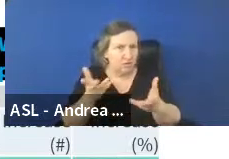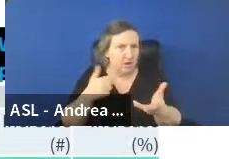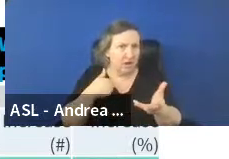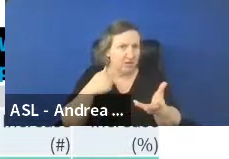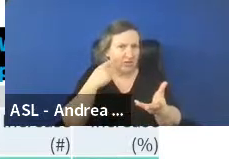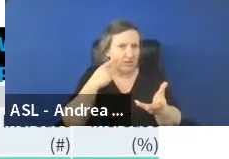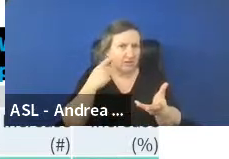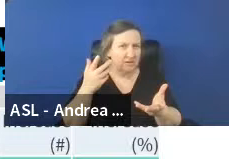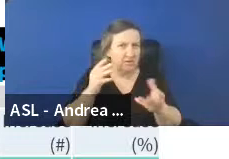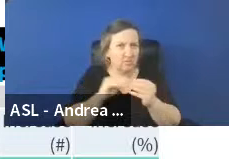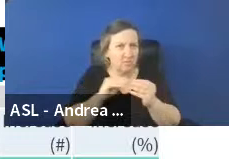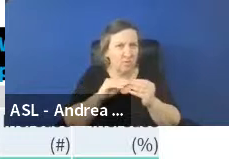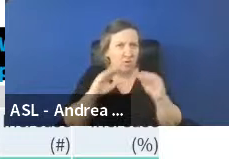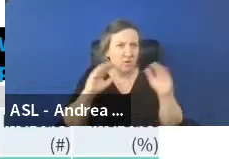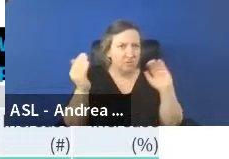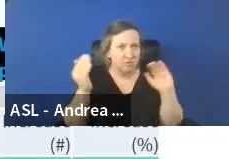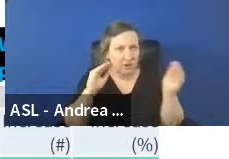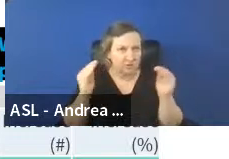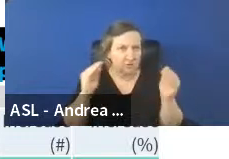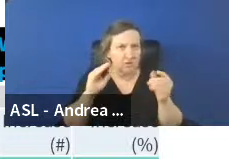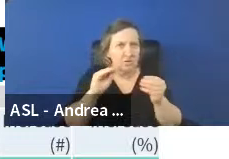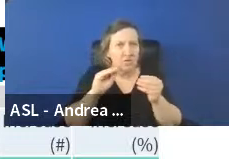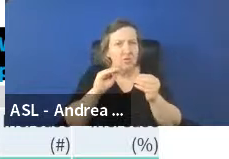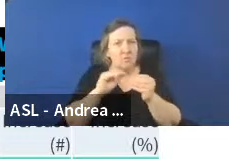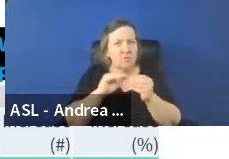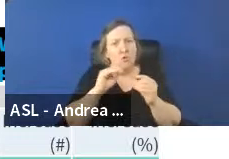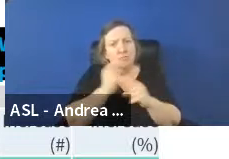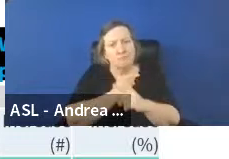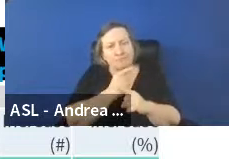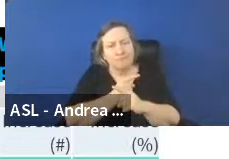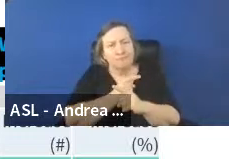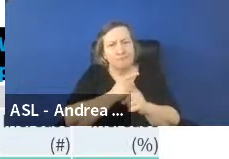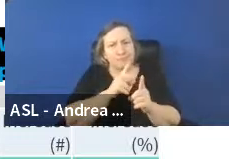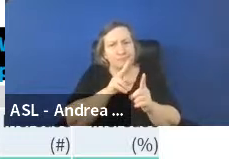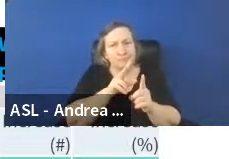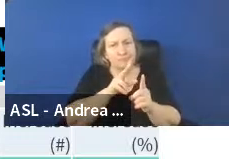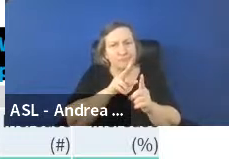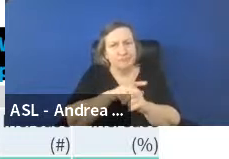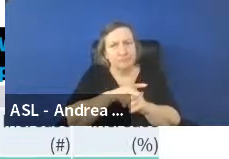give us a more comparable and more practical